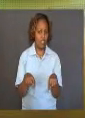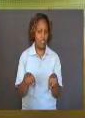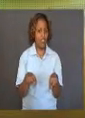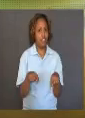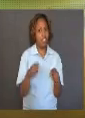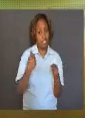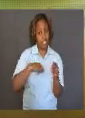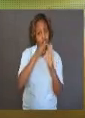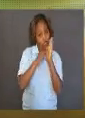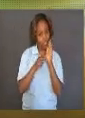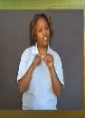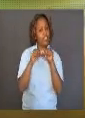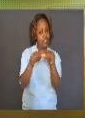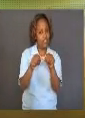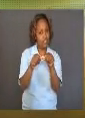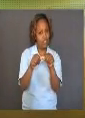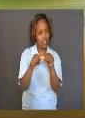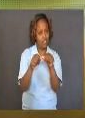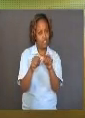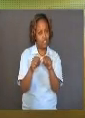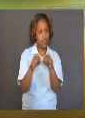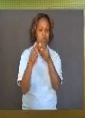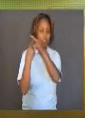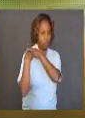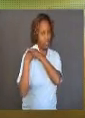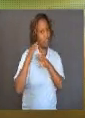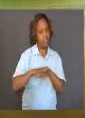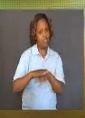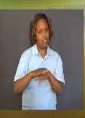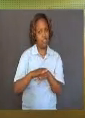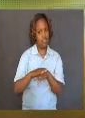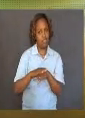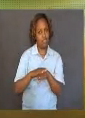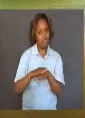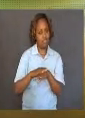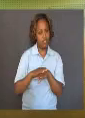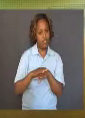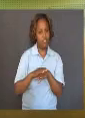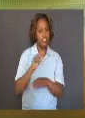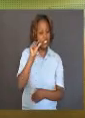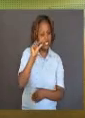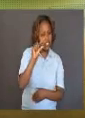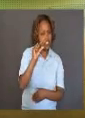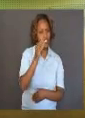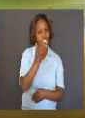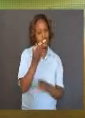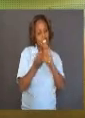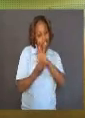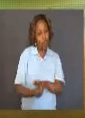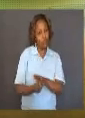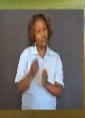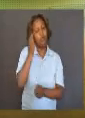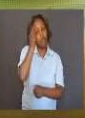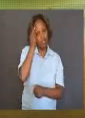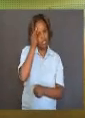our unit on responsibility by thinking about some of the burdens